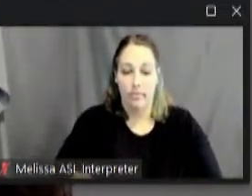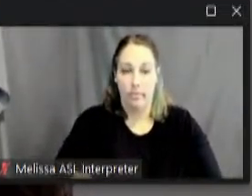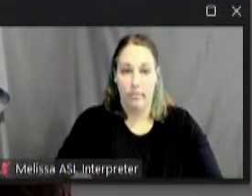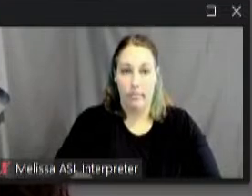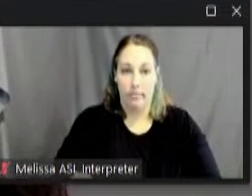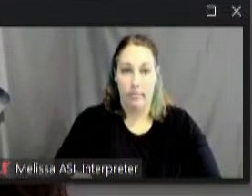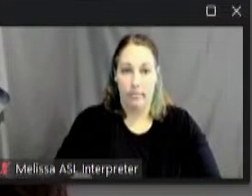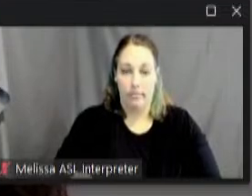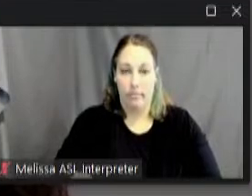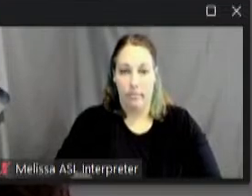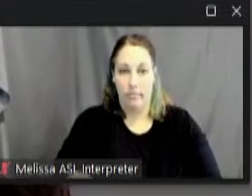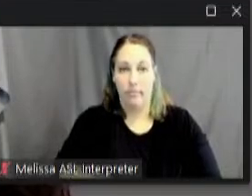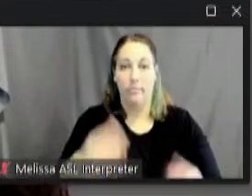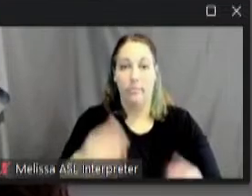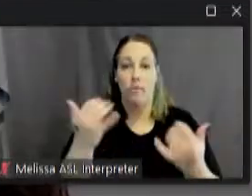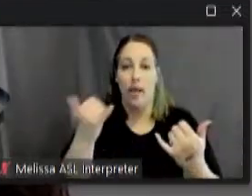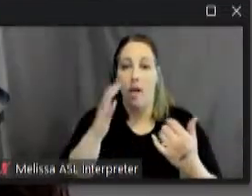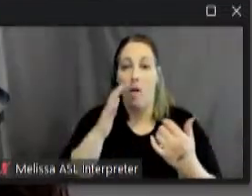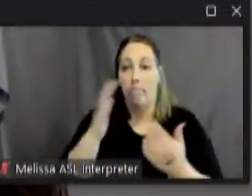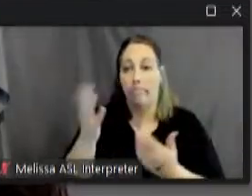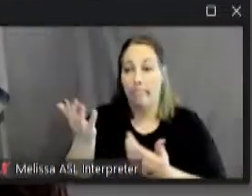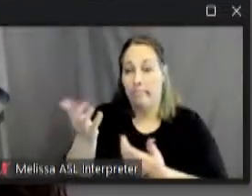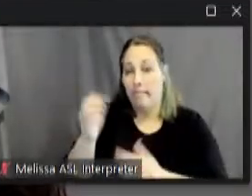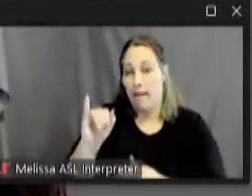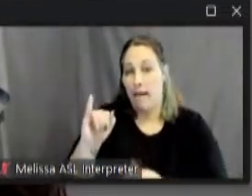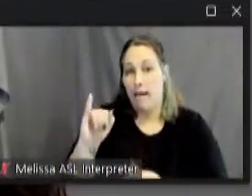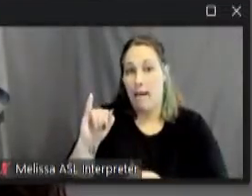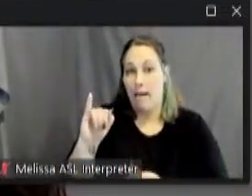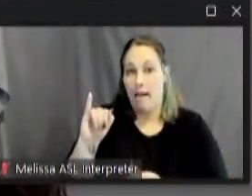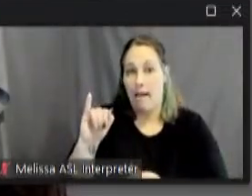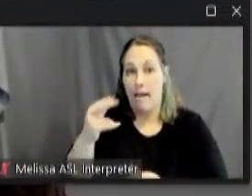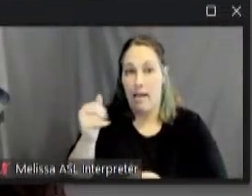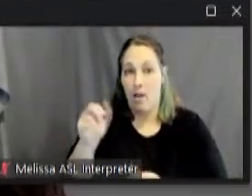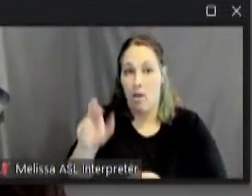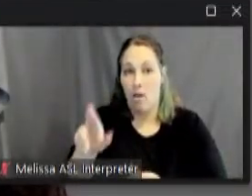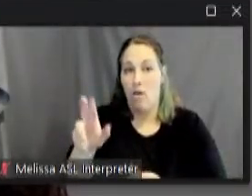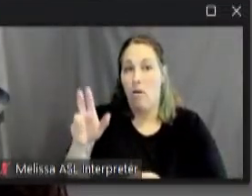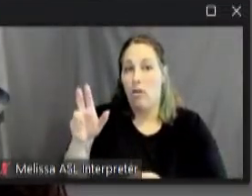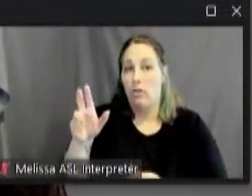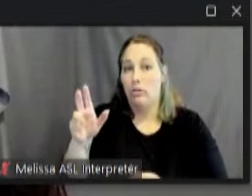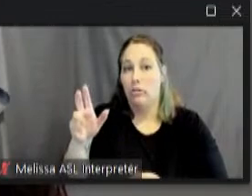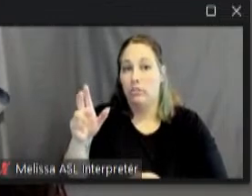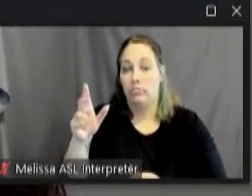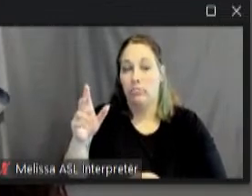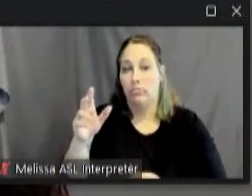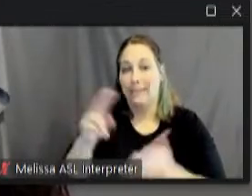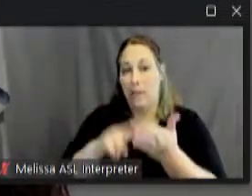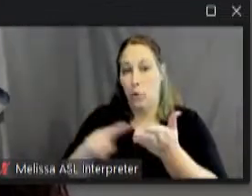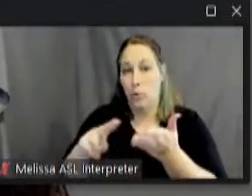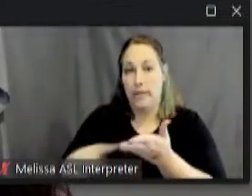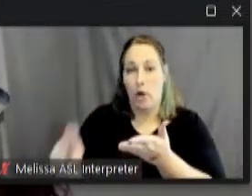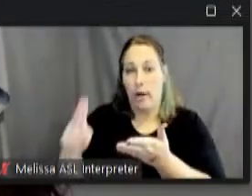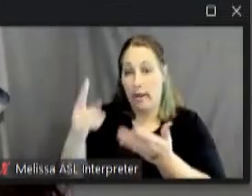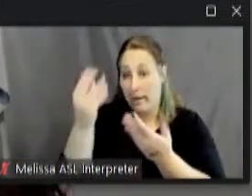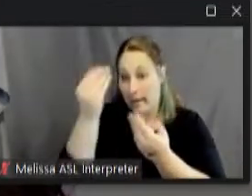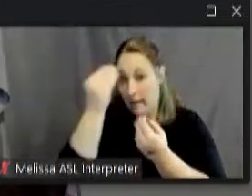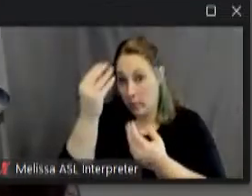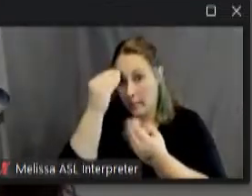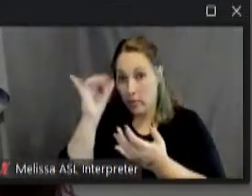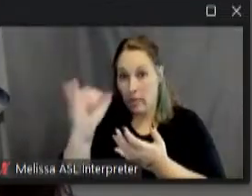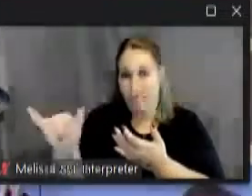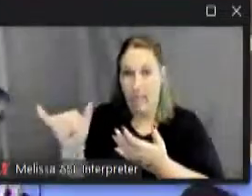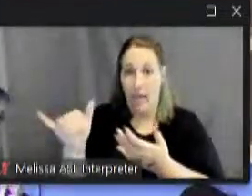IACHR Secretariat any information that is relevant or important so that we